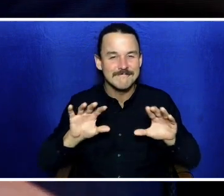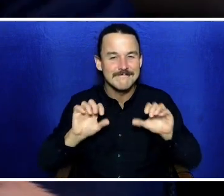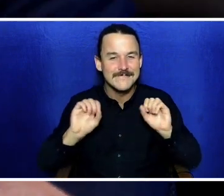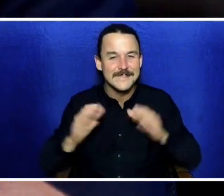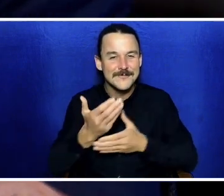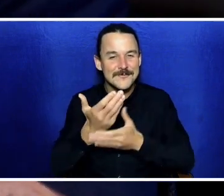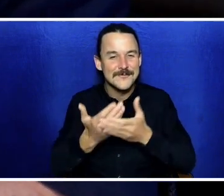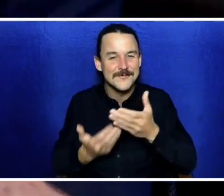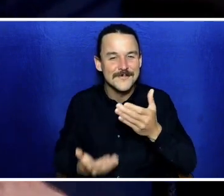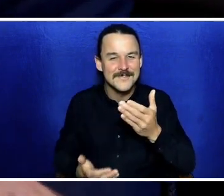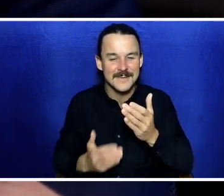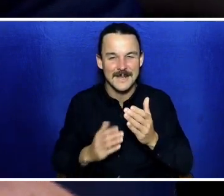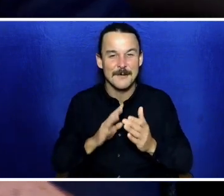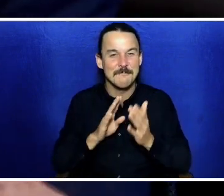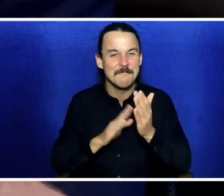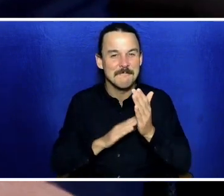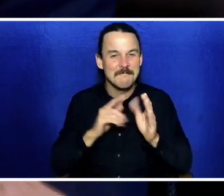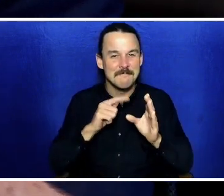the